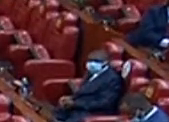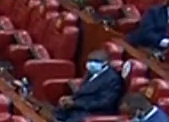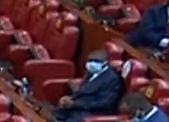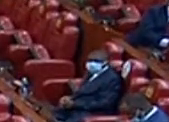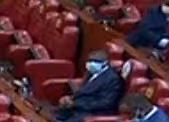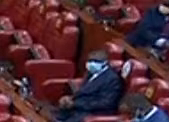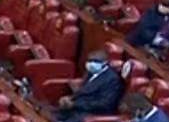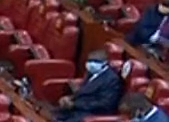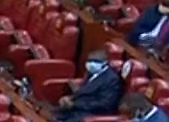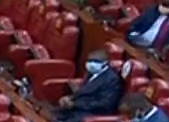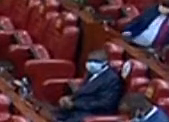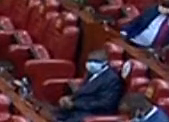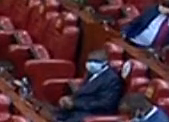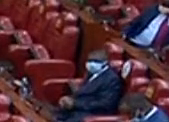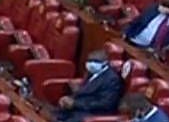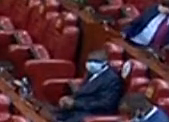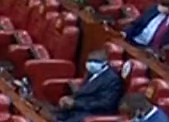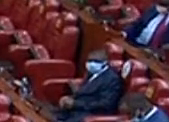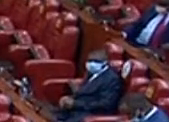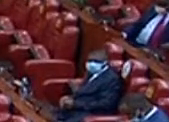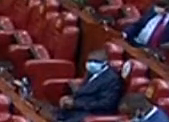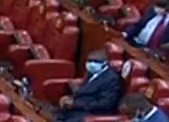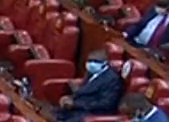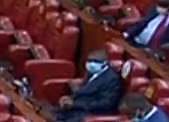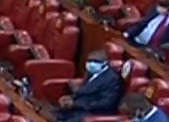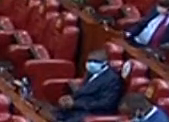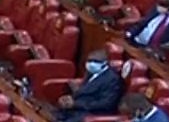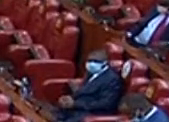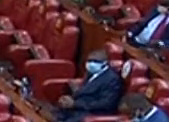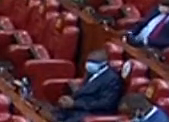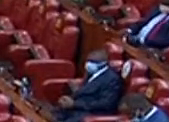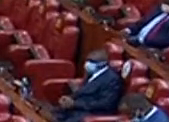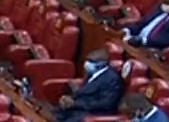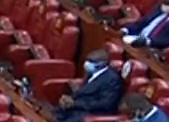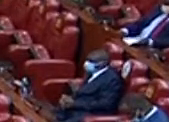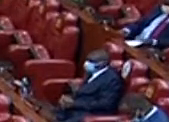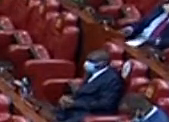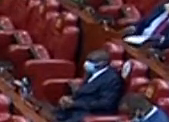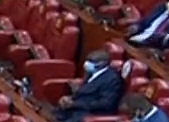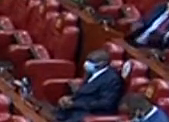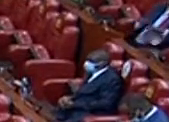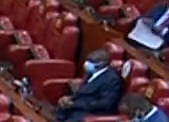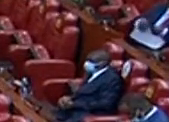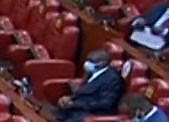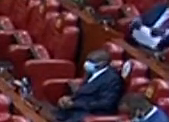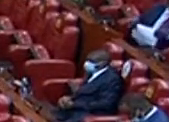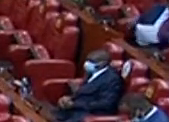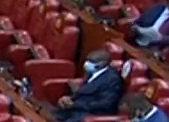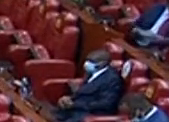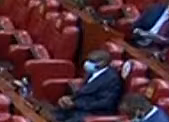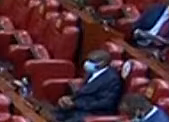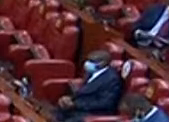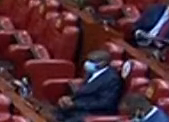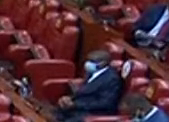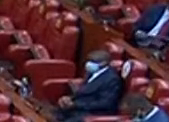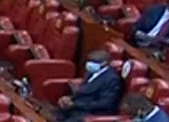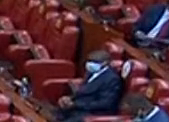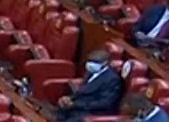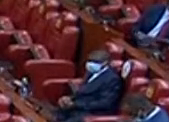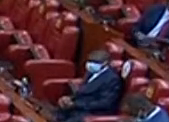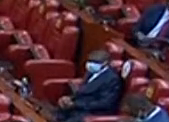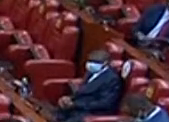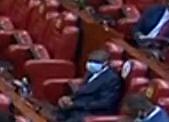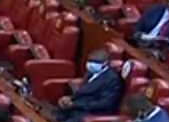to the youth. The Alcoholic Drinks Bill further seeks to provide a deposit refund for the purchase